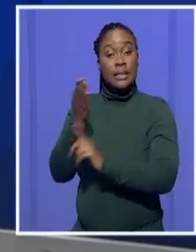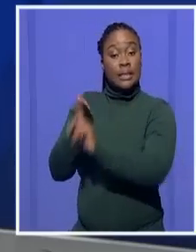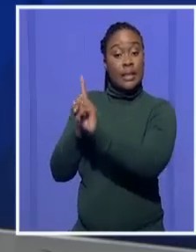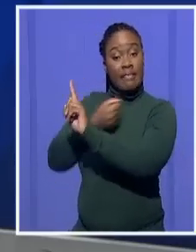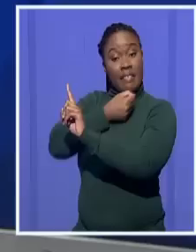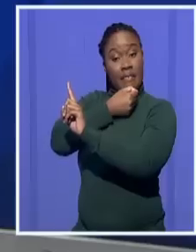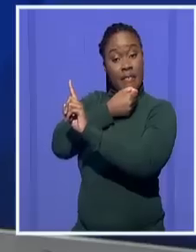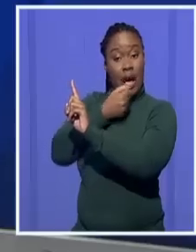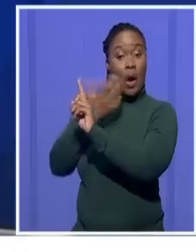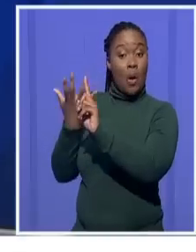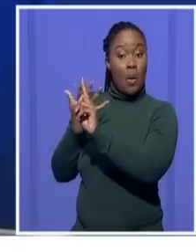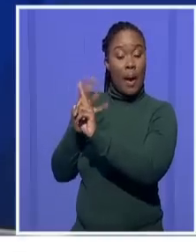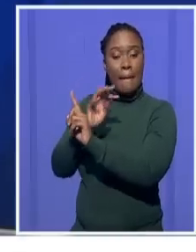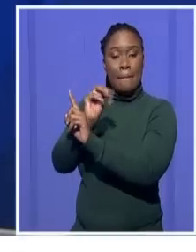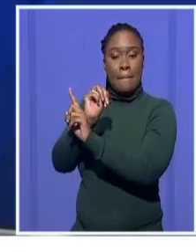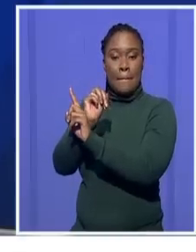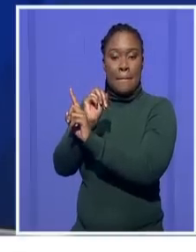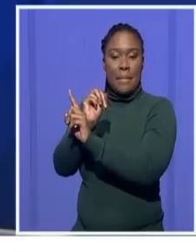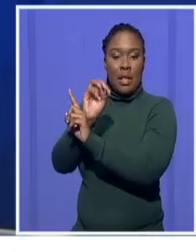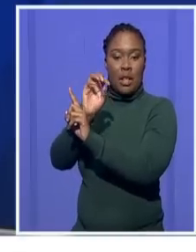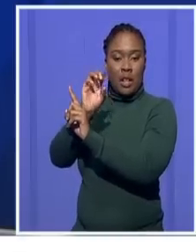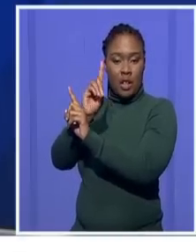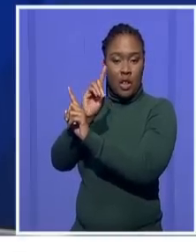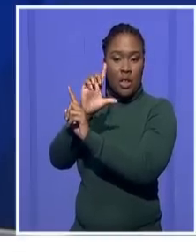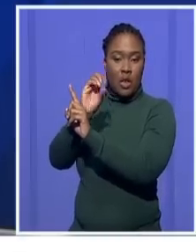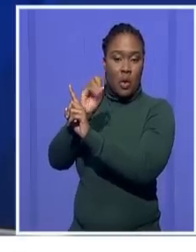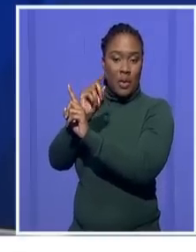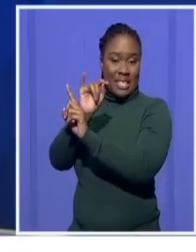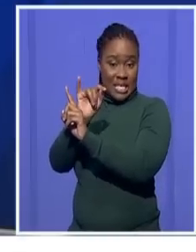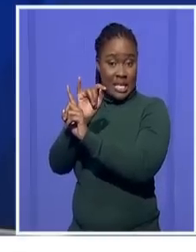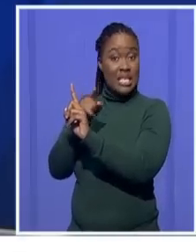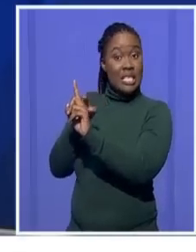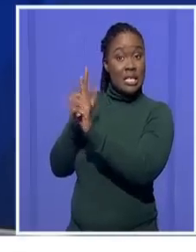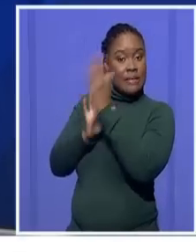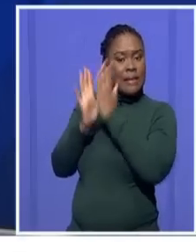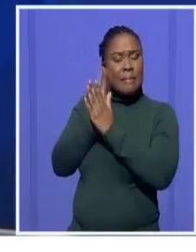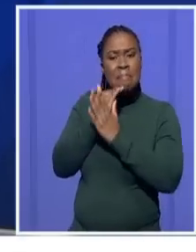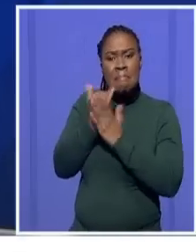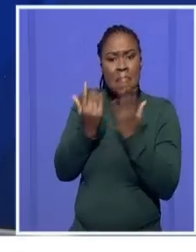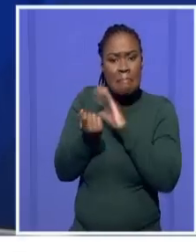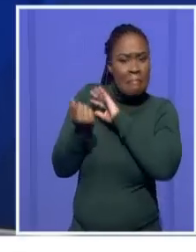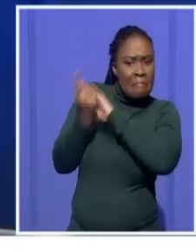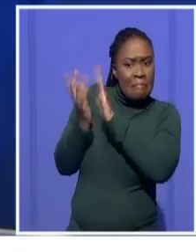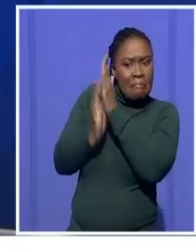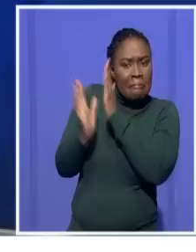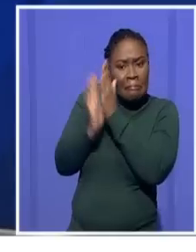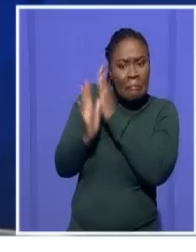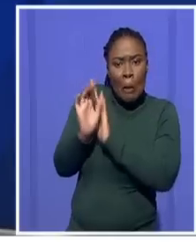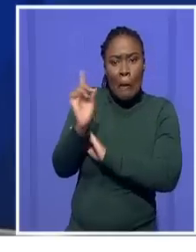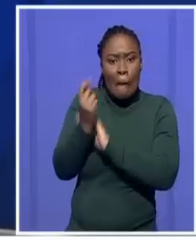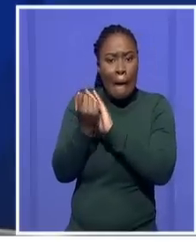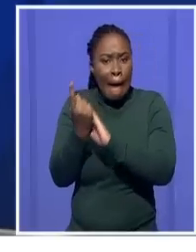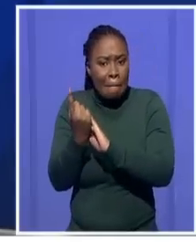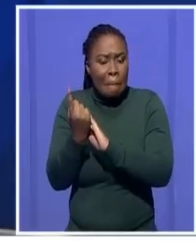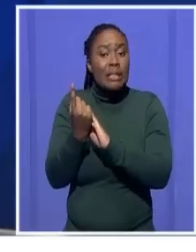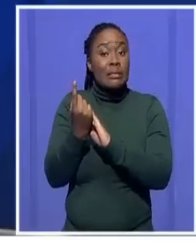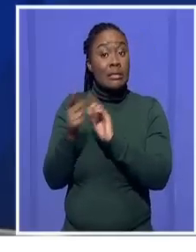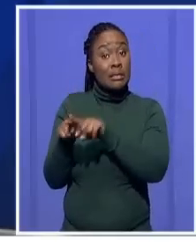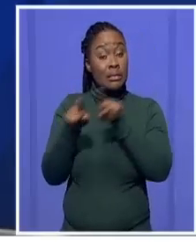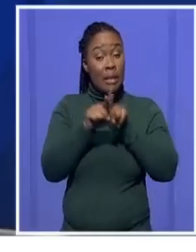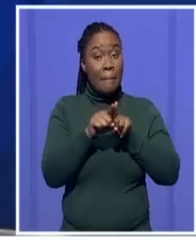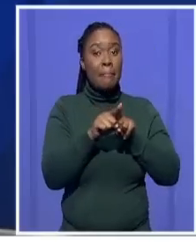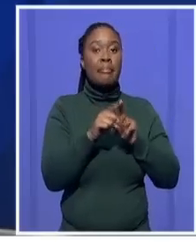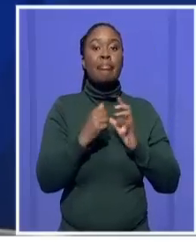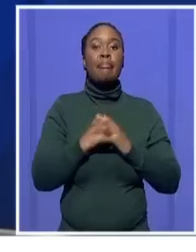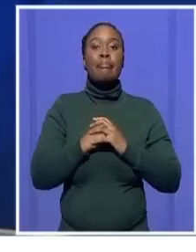good afternoon to you. What's the latest on the ground there? And also, do we know if there's any word that will be coming from the provincial